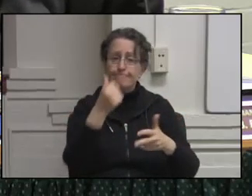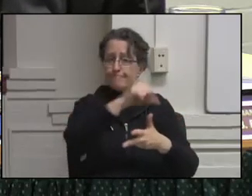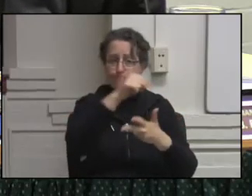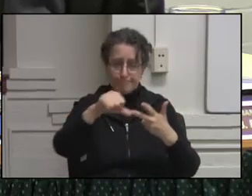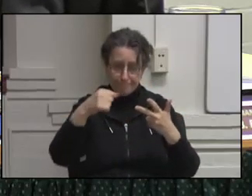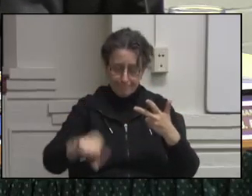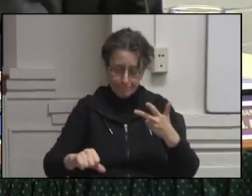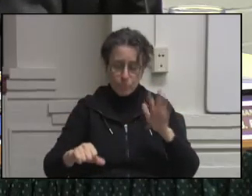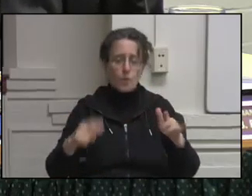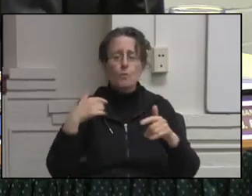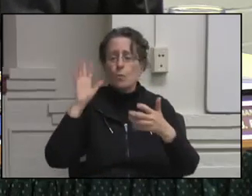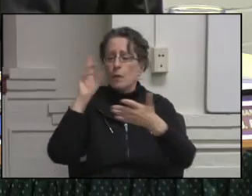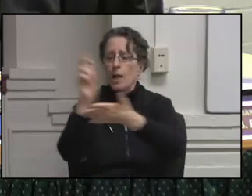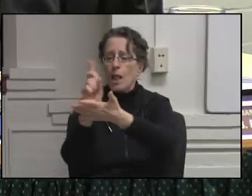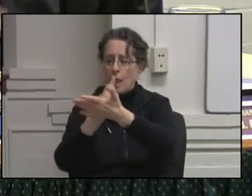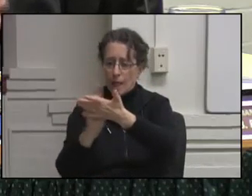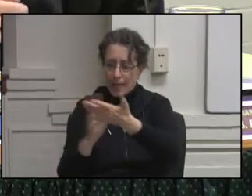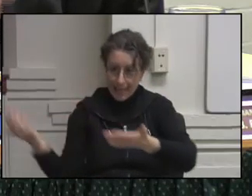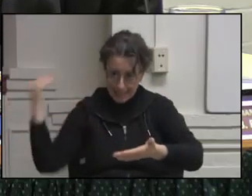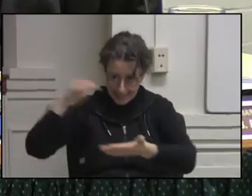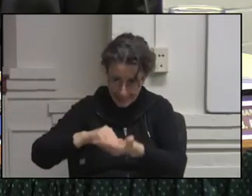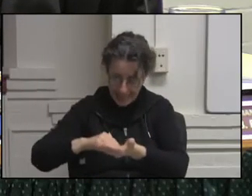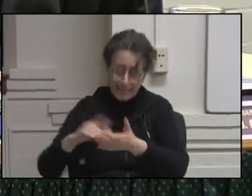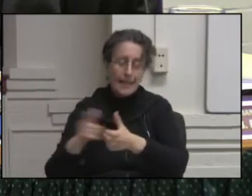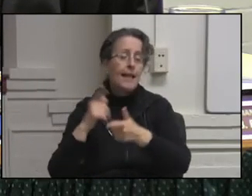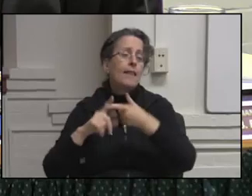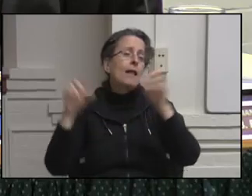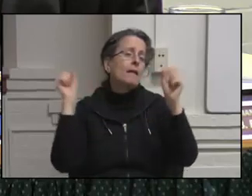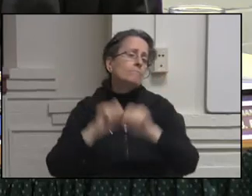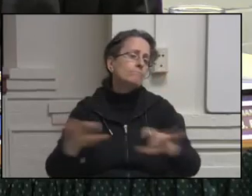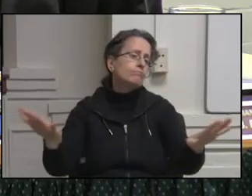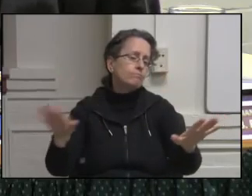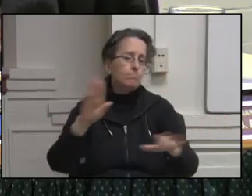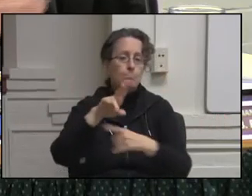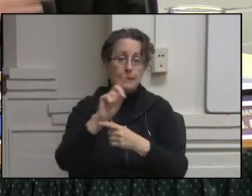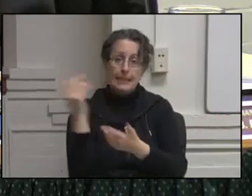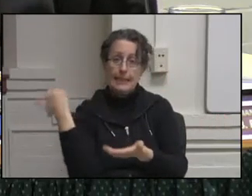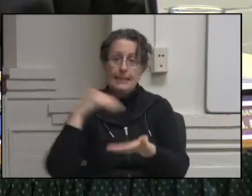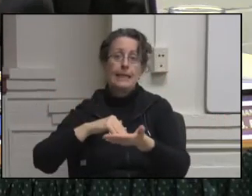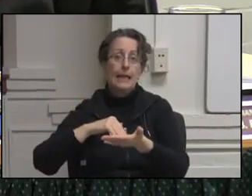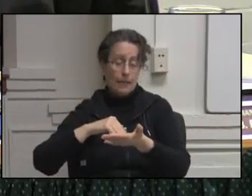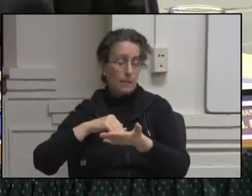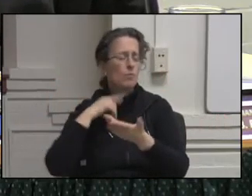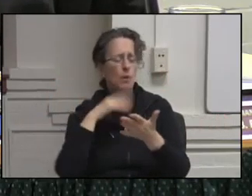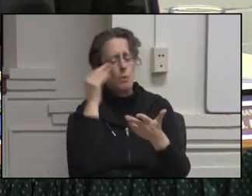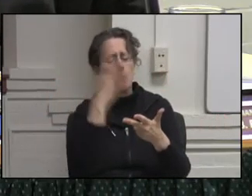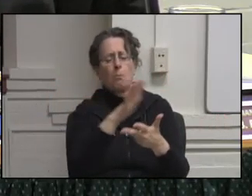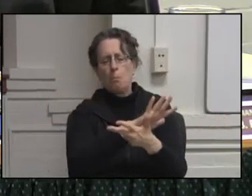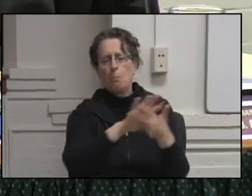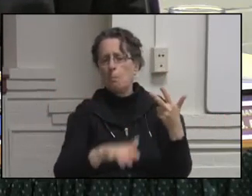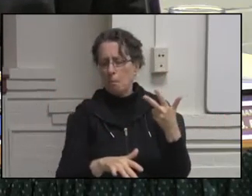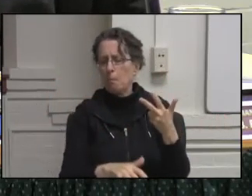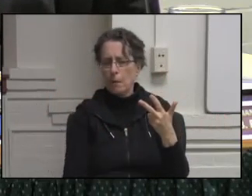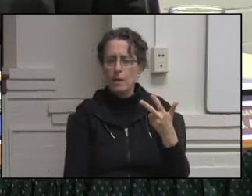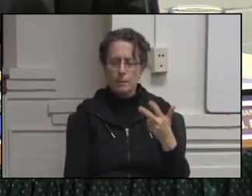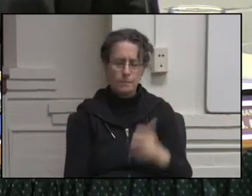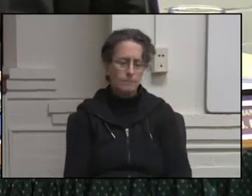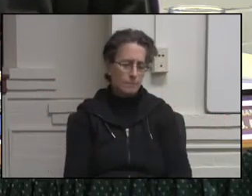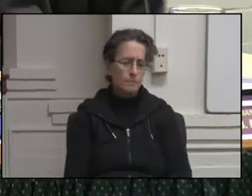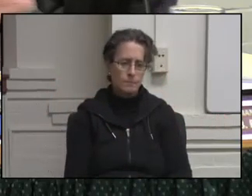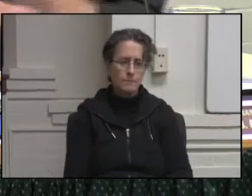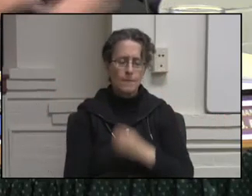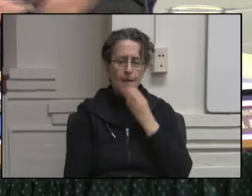be the rescoping process that Carol described, and then a new set of specifications will be put out on the street for a new sealed bid process. And